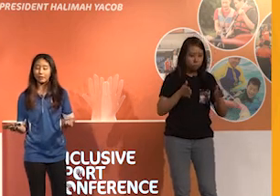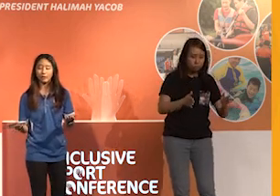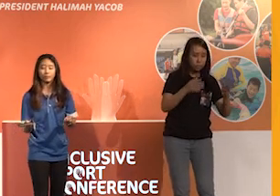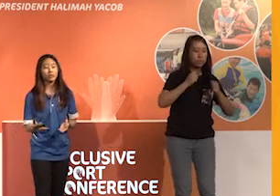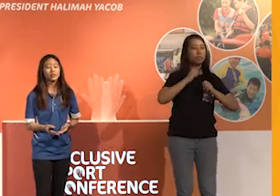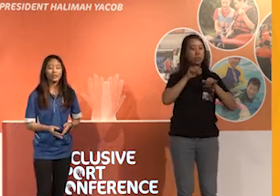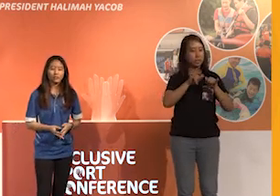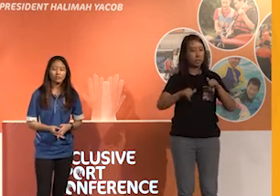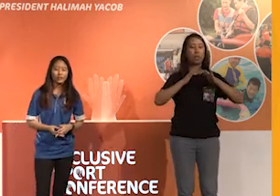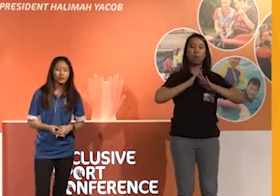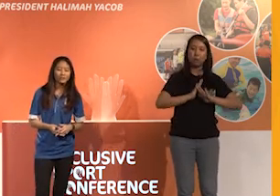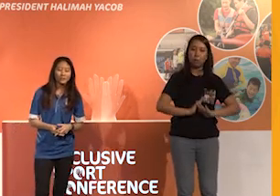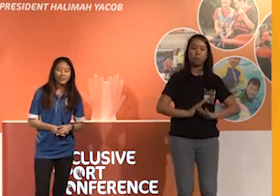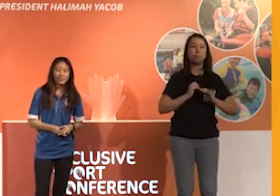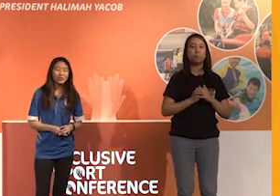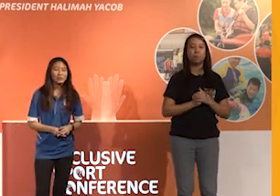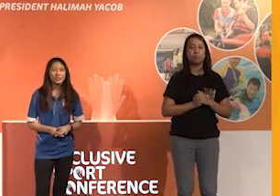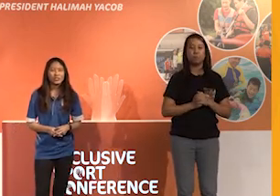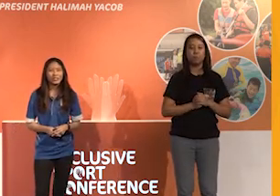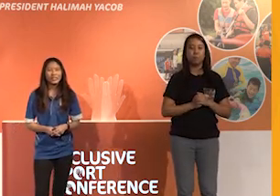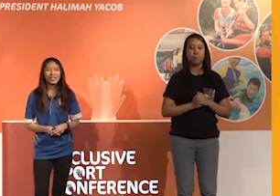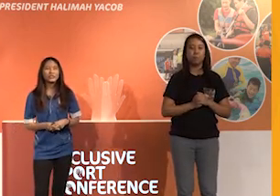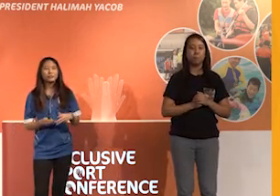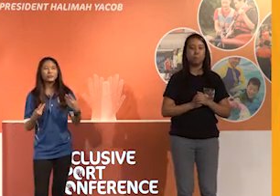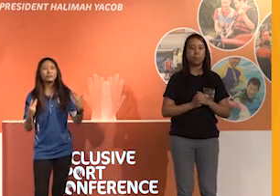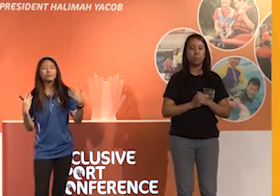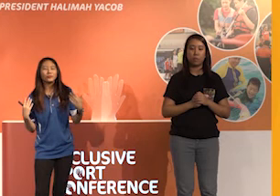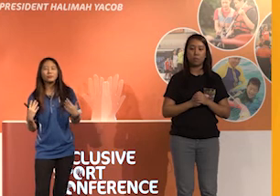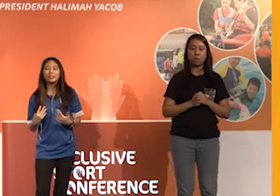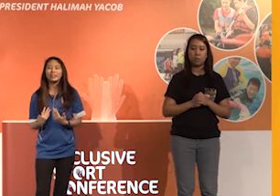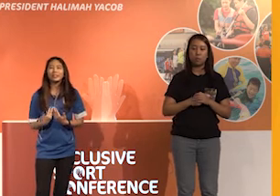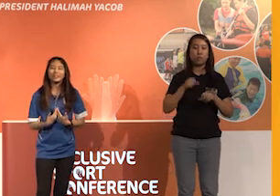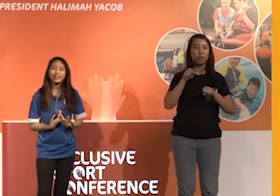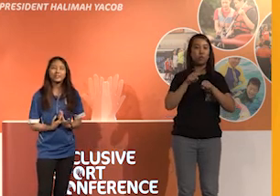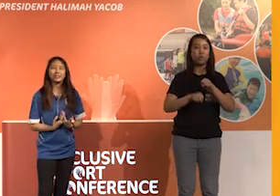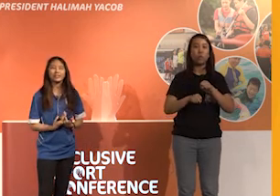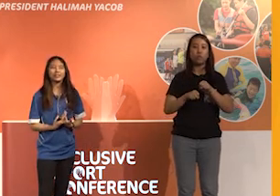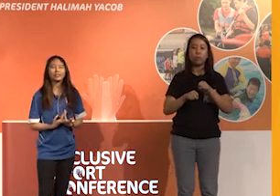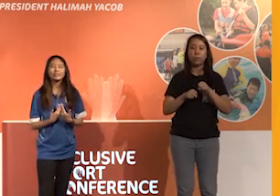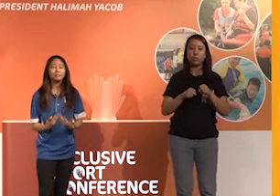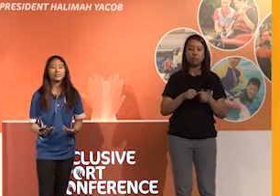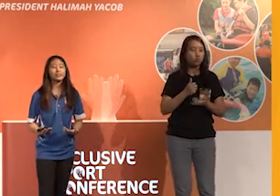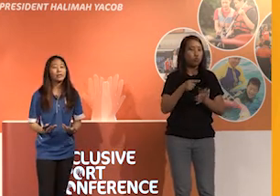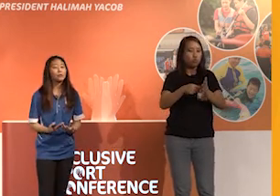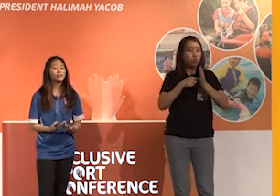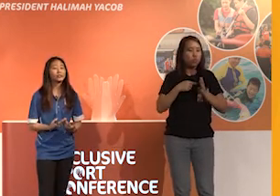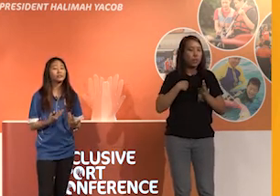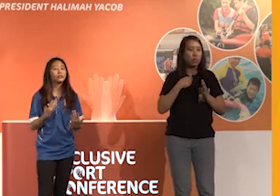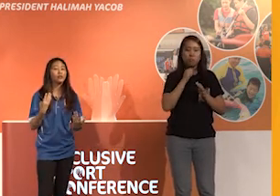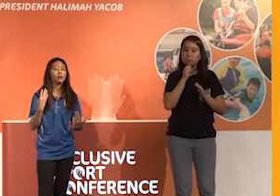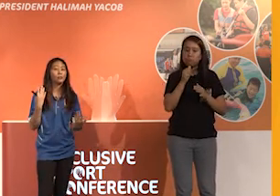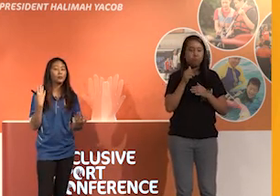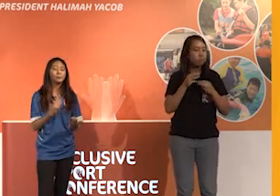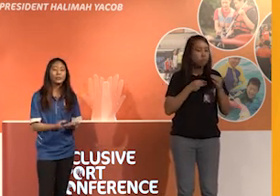stay calm, that kind of thing. So it actually proved me in a sense that it doesn't matter how much you